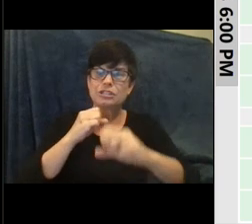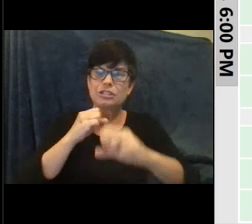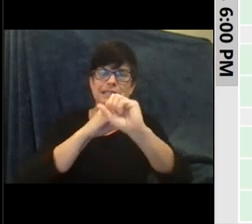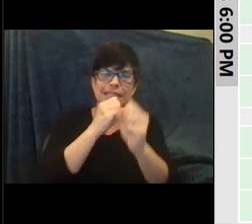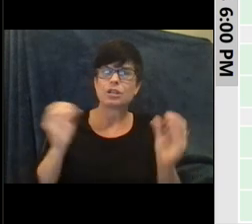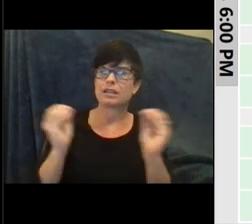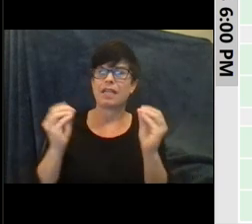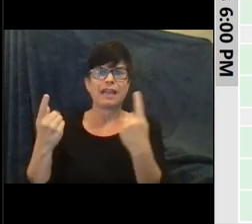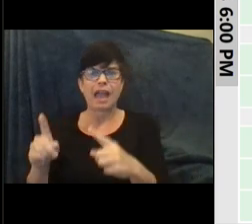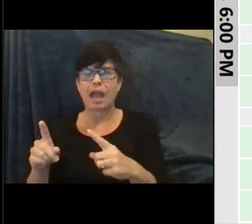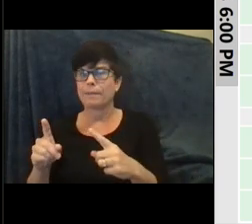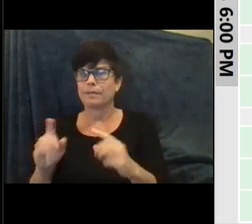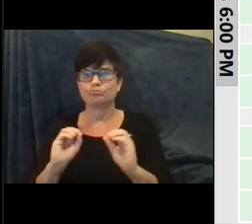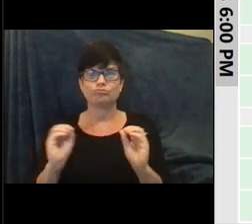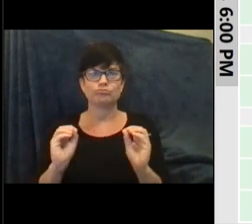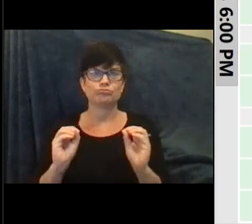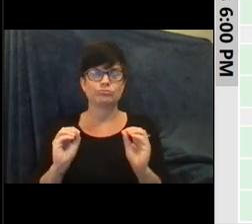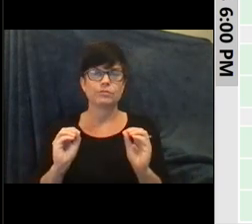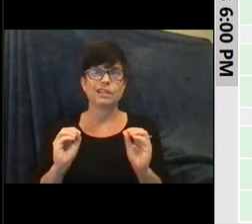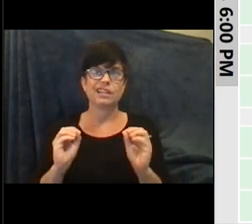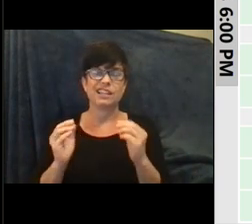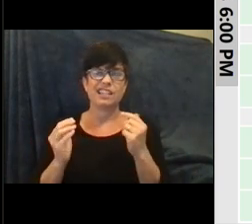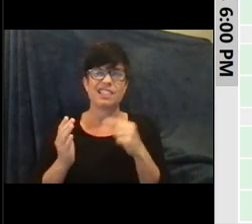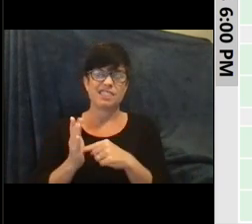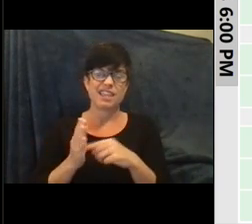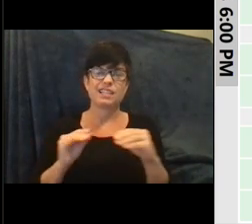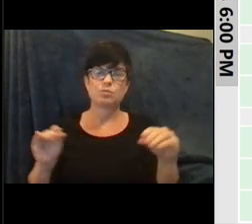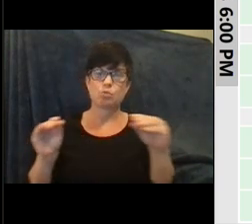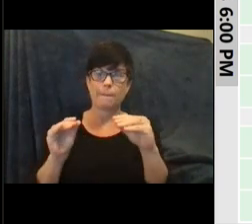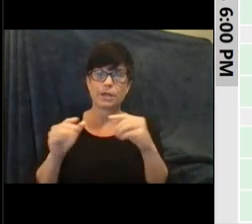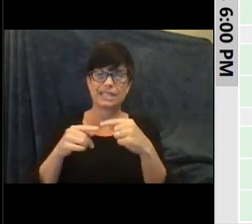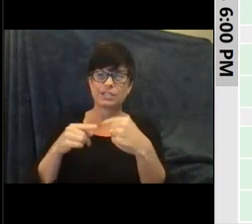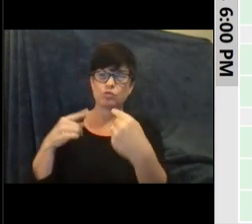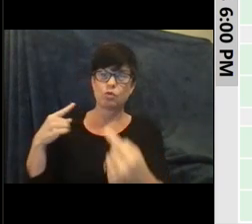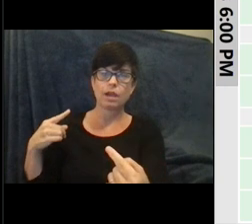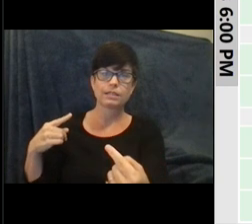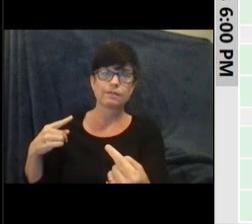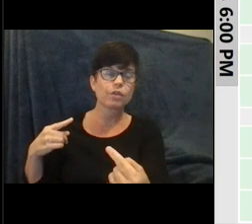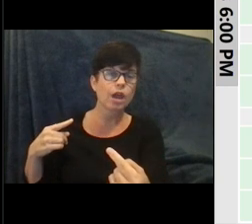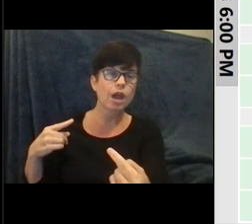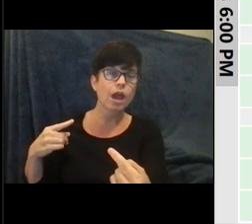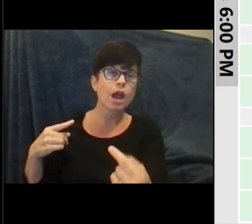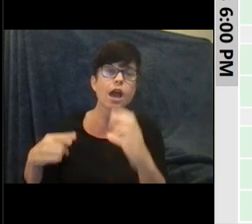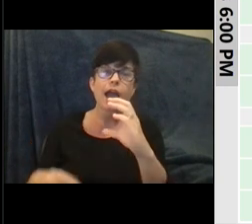nothing happening. This property that is across from the